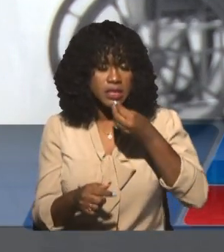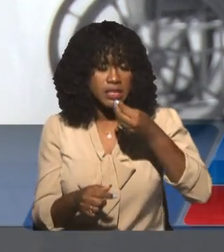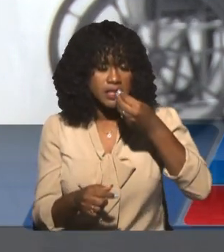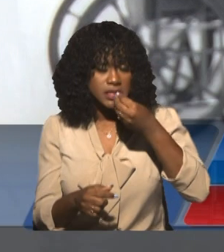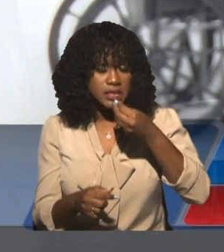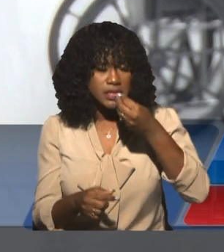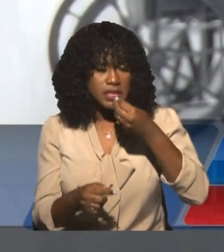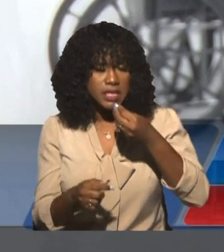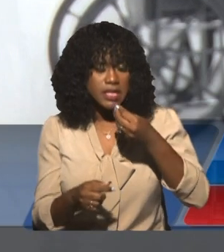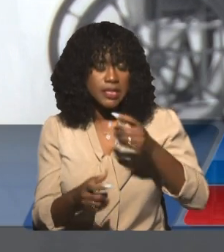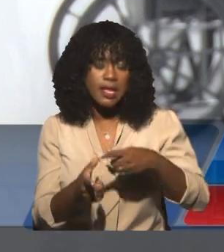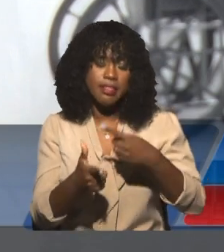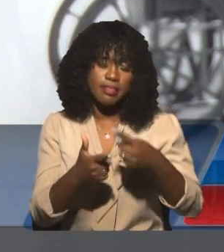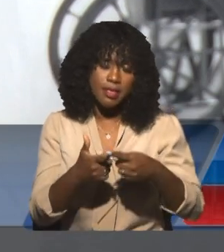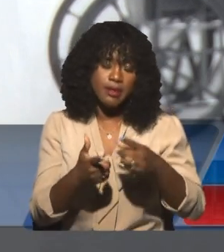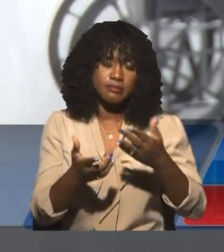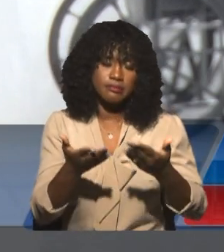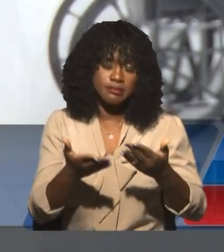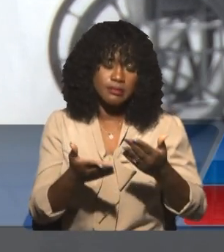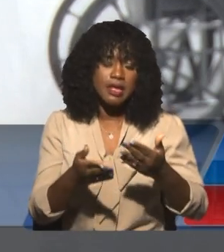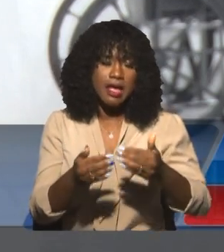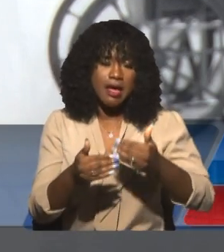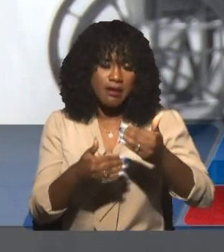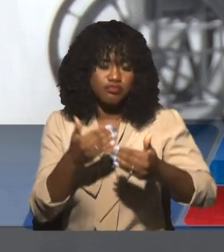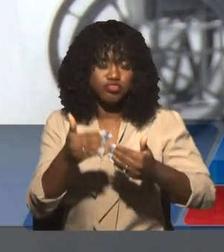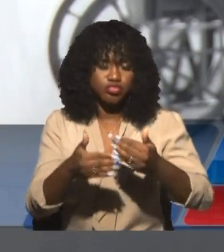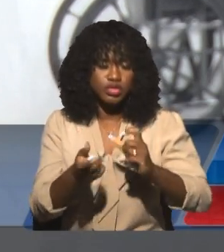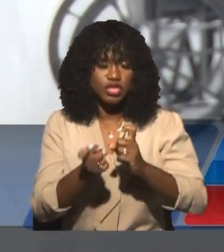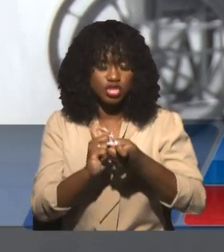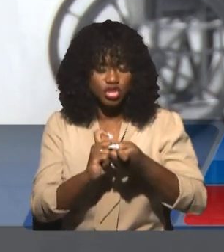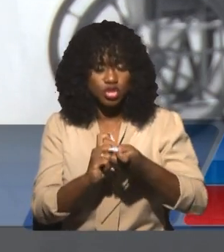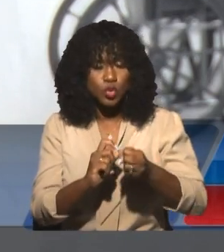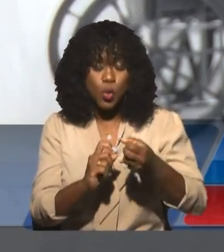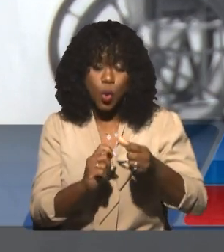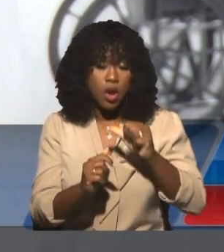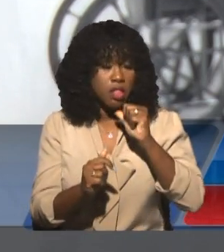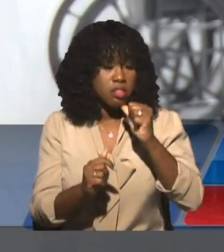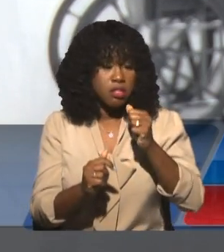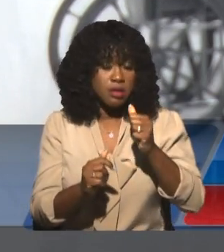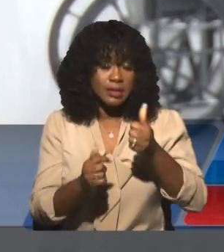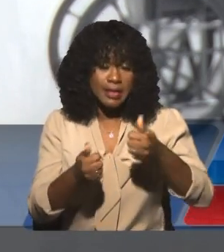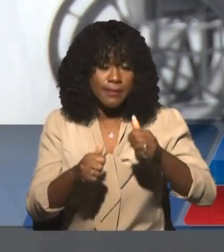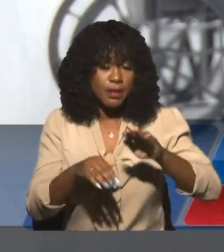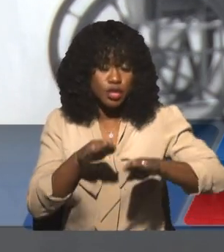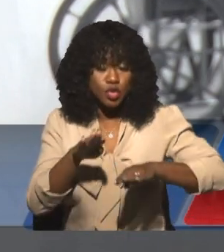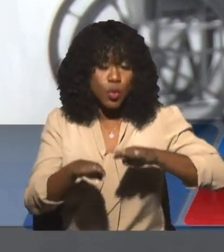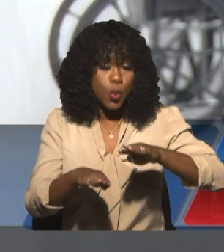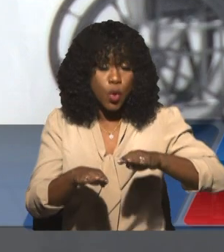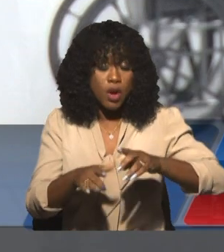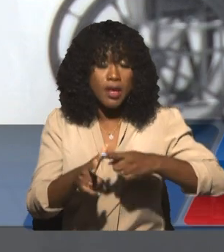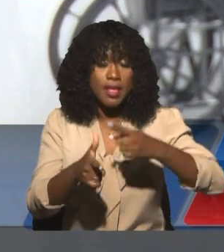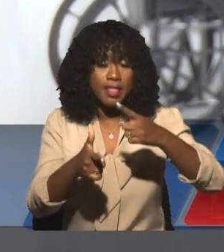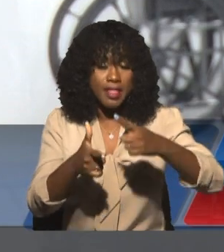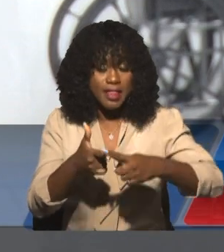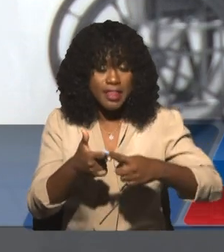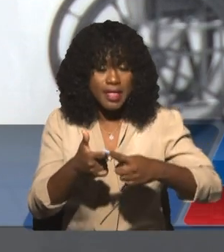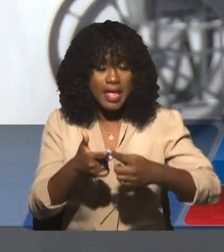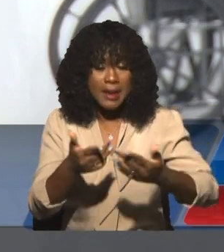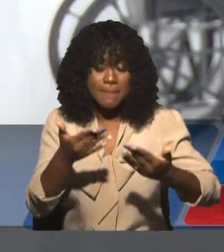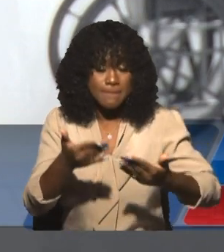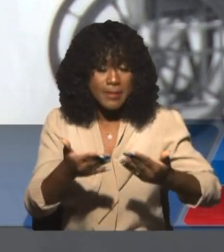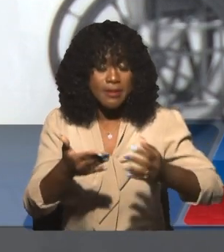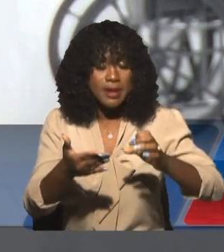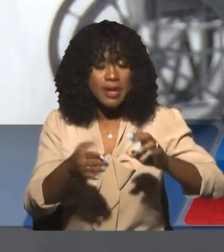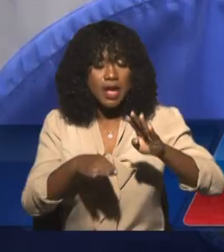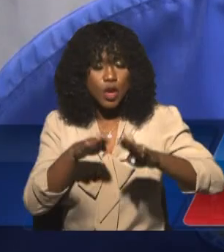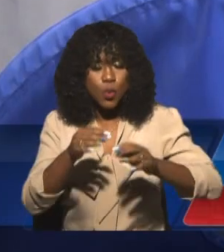to being able to eat and feed yourself, from not being able to walk at all to being able to walk perhaps with a walker or